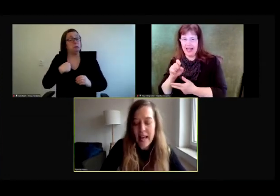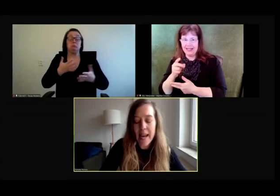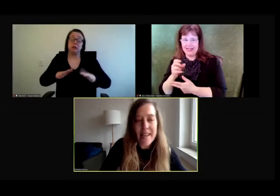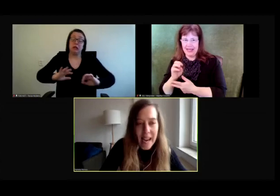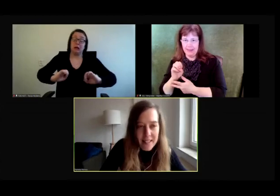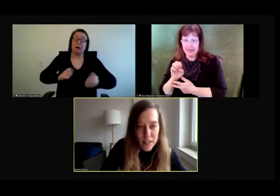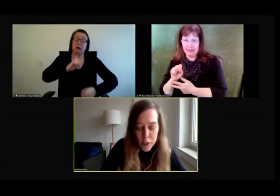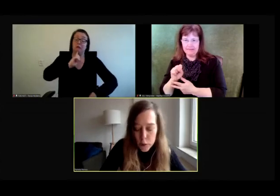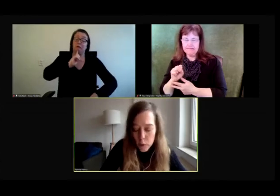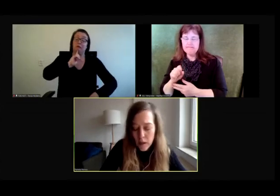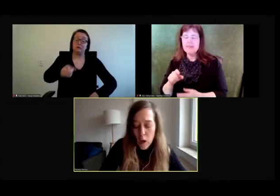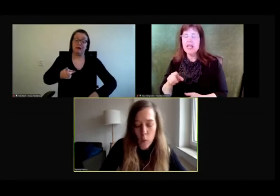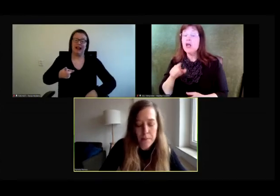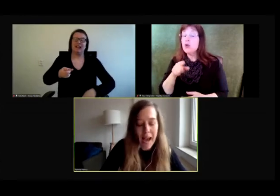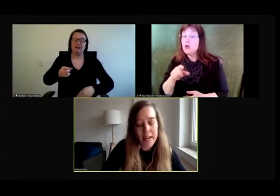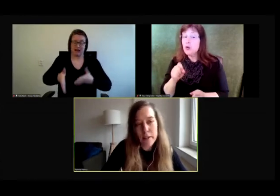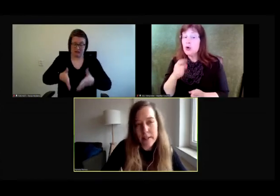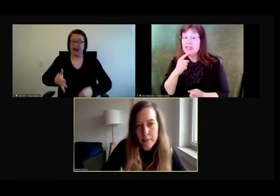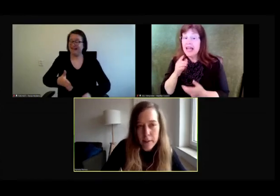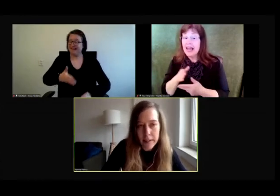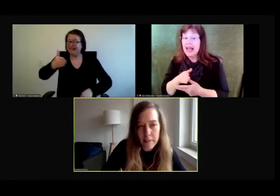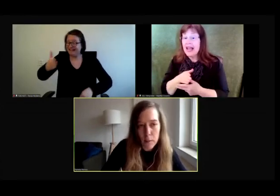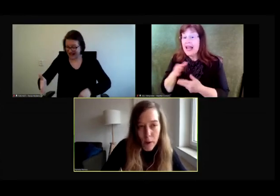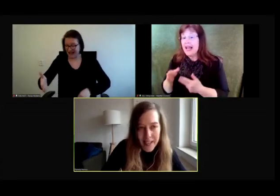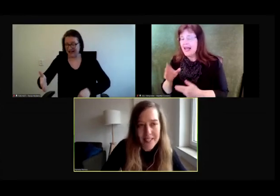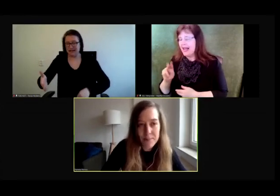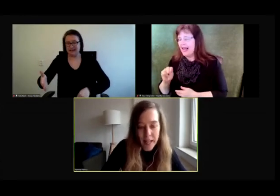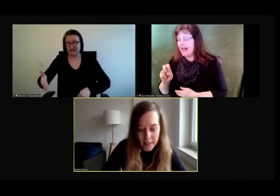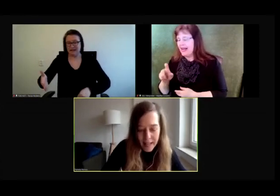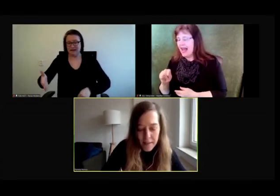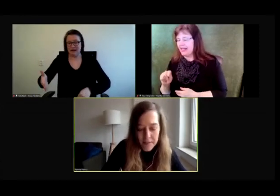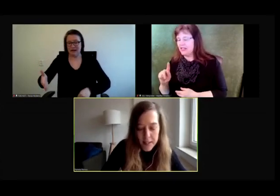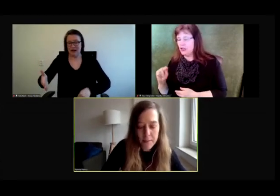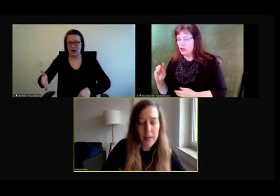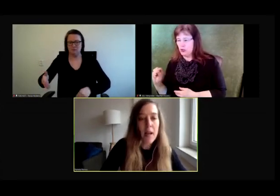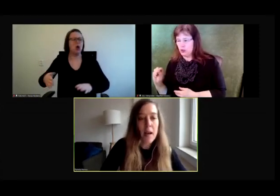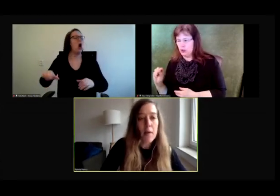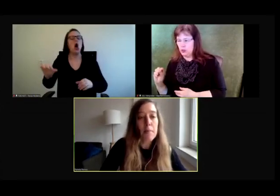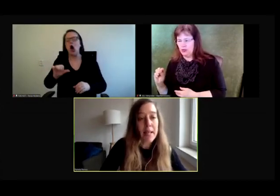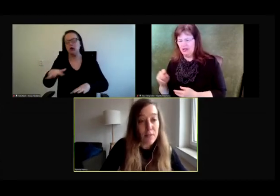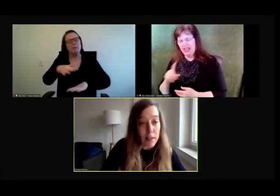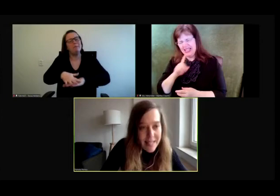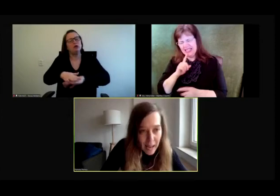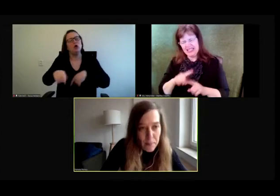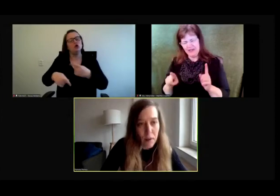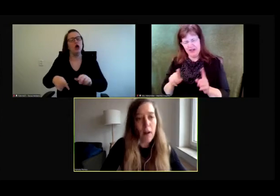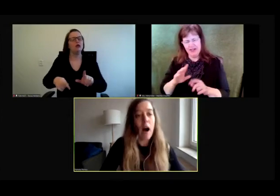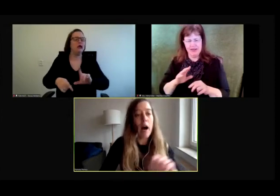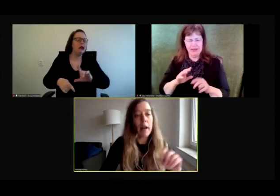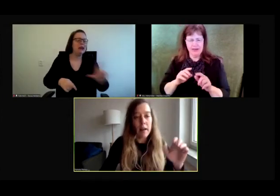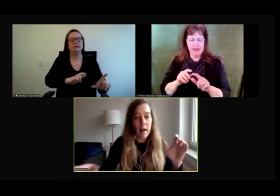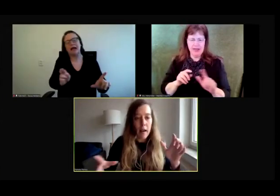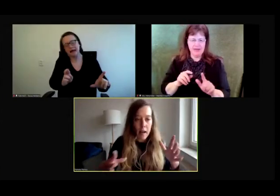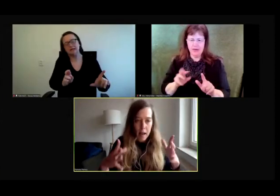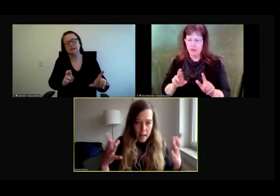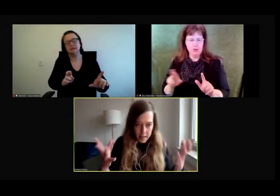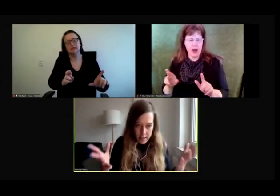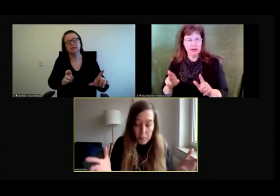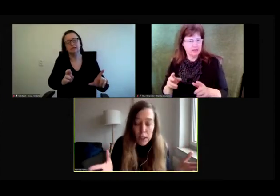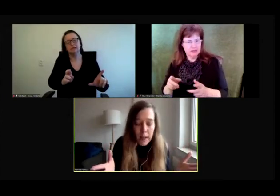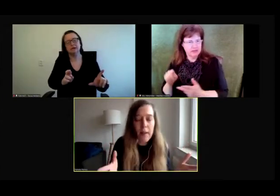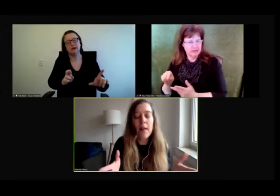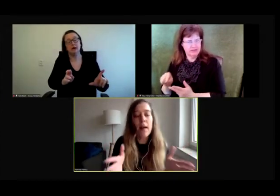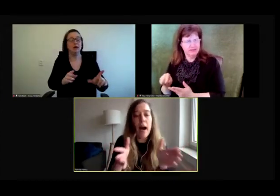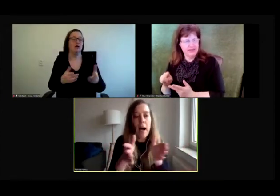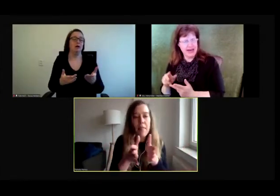made is that next to would pattern differently from right and left, based, for example, on